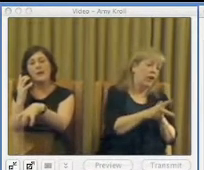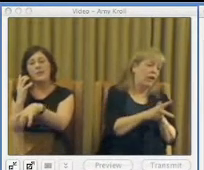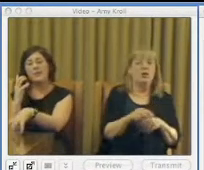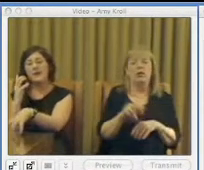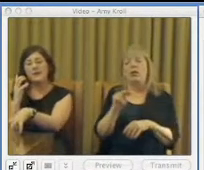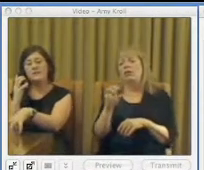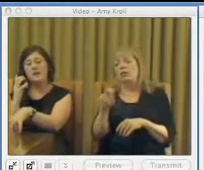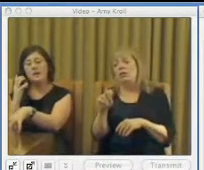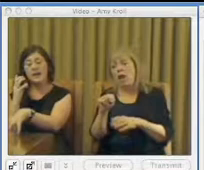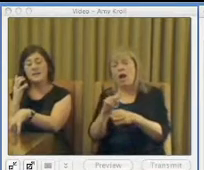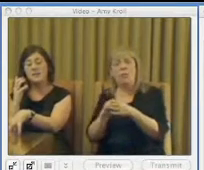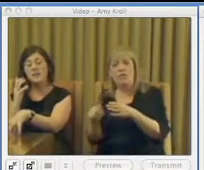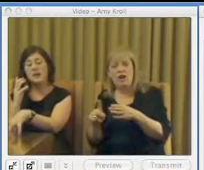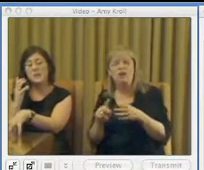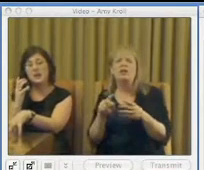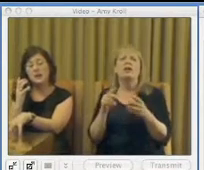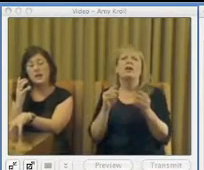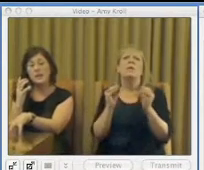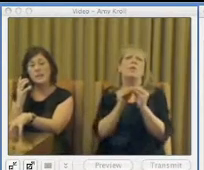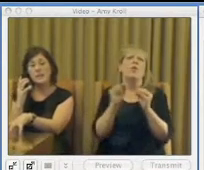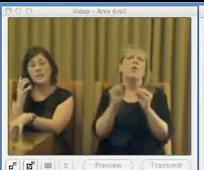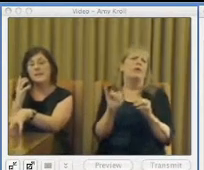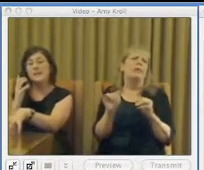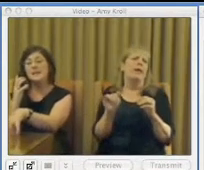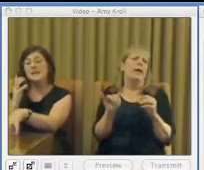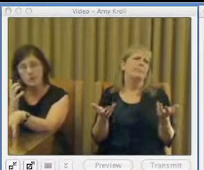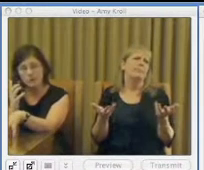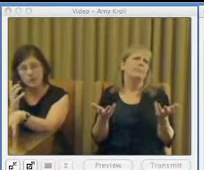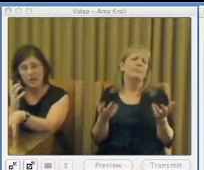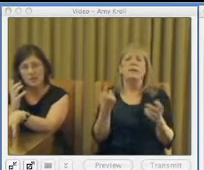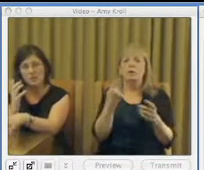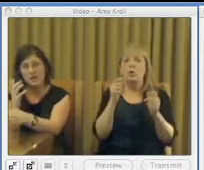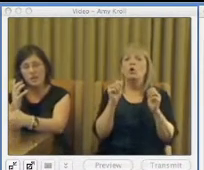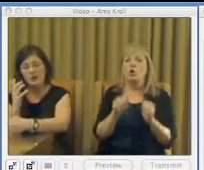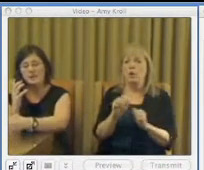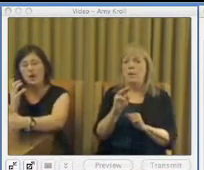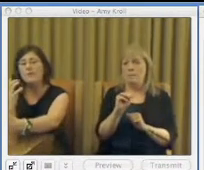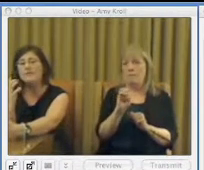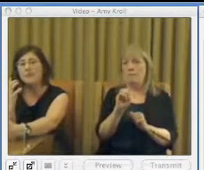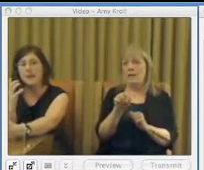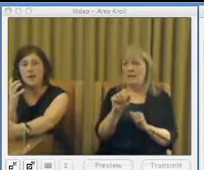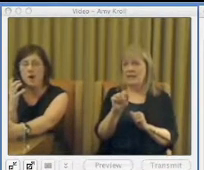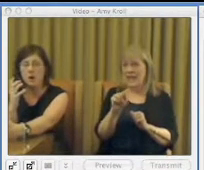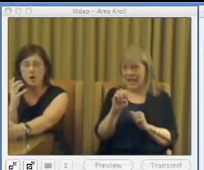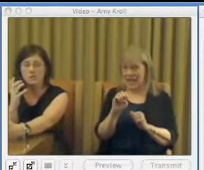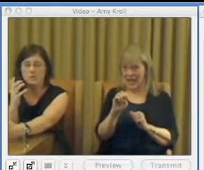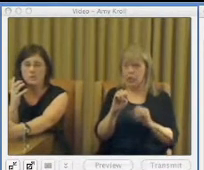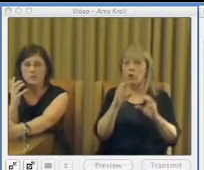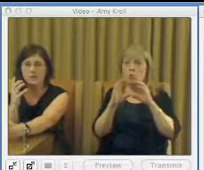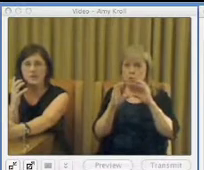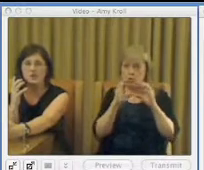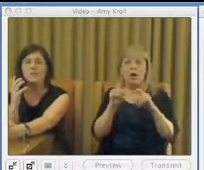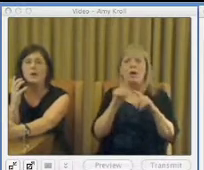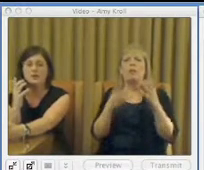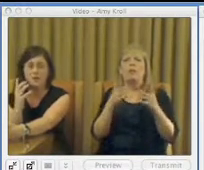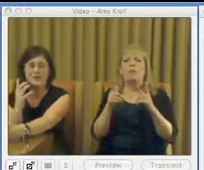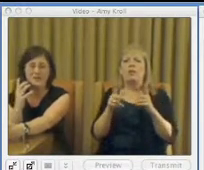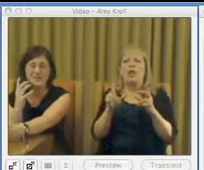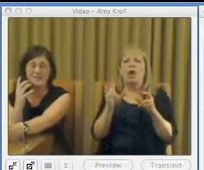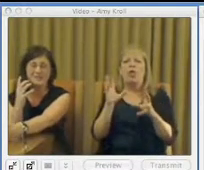non-professional is more about the fact that, okay, somebody can be a mediator of communication, but they might still overstep that